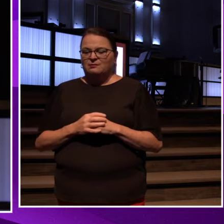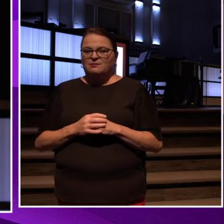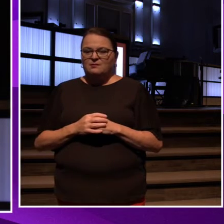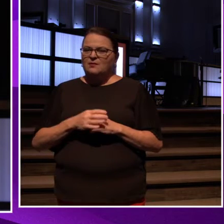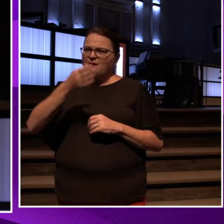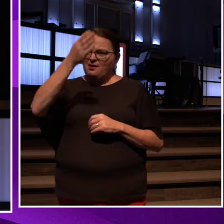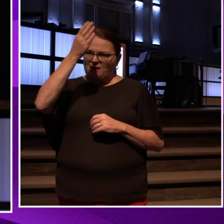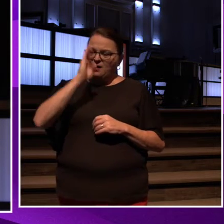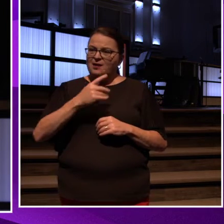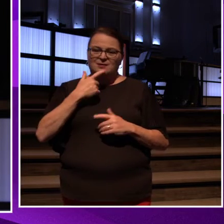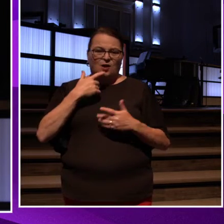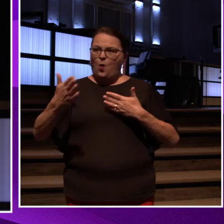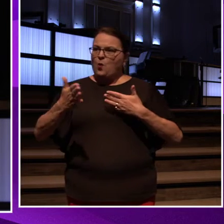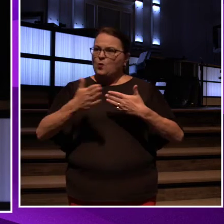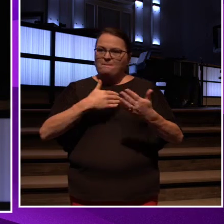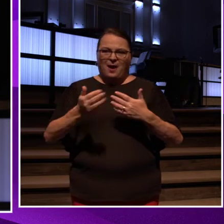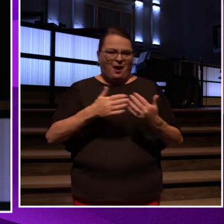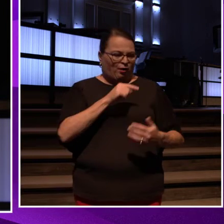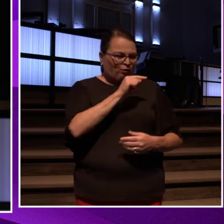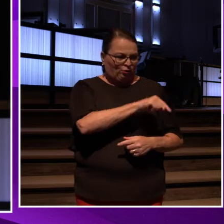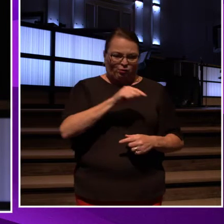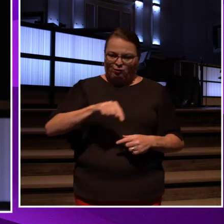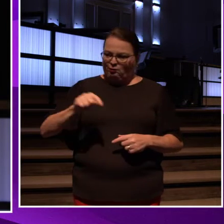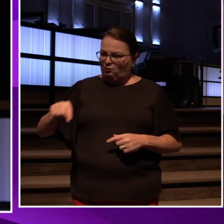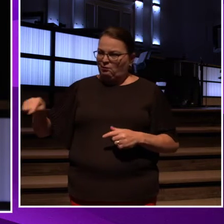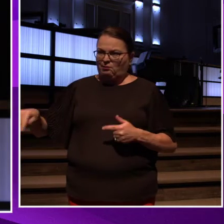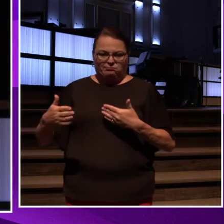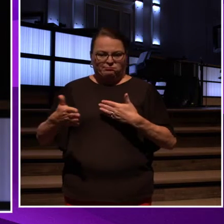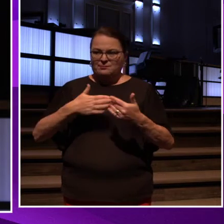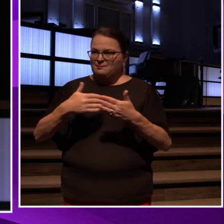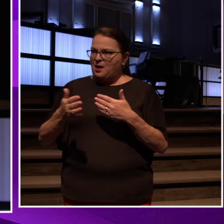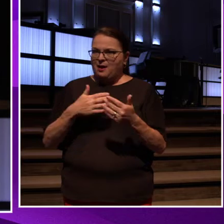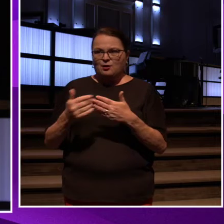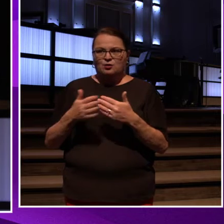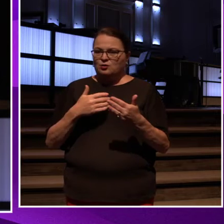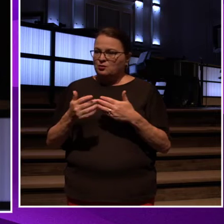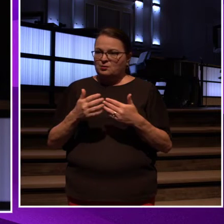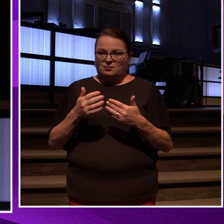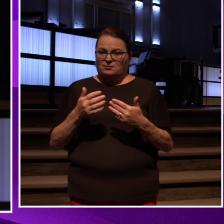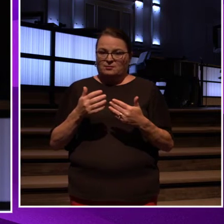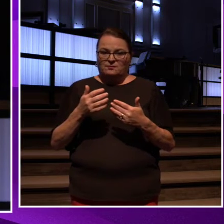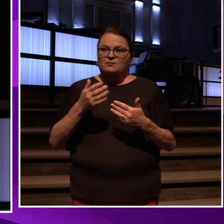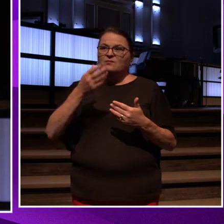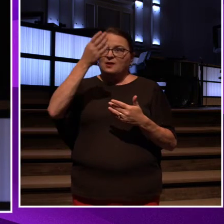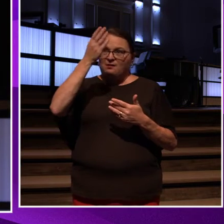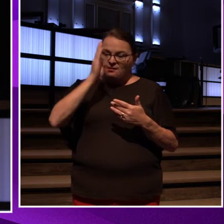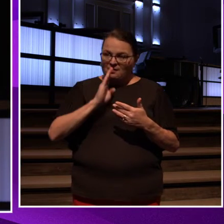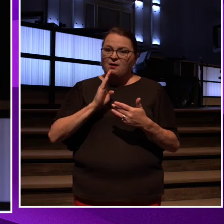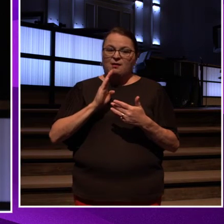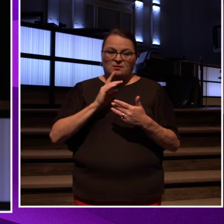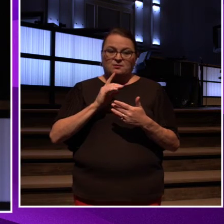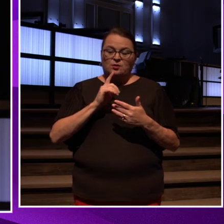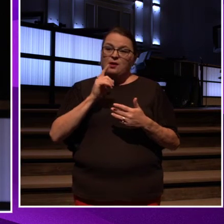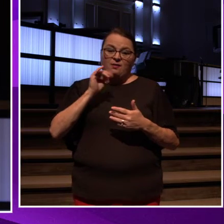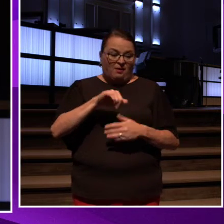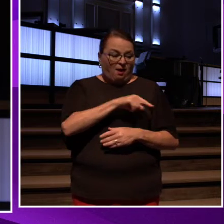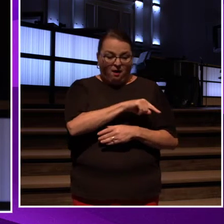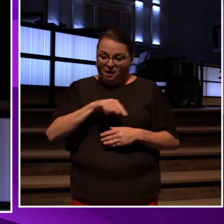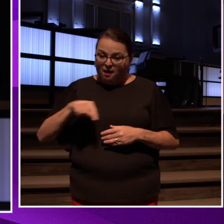God says no matter what has happened to us has really served, and it should